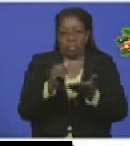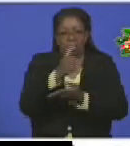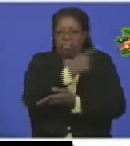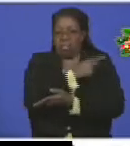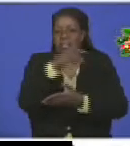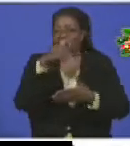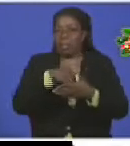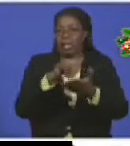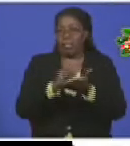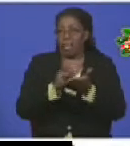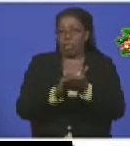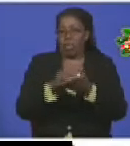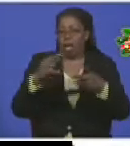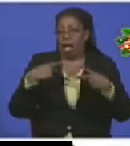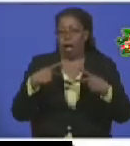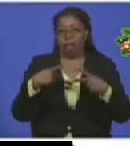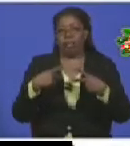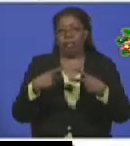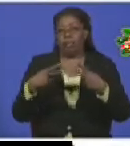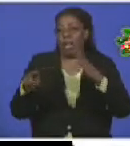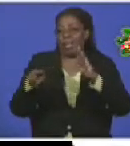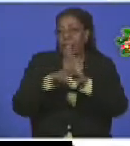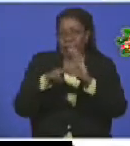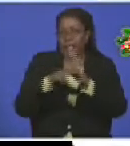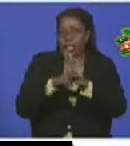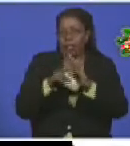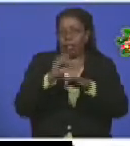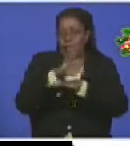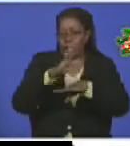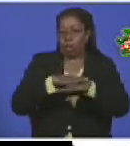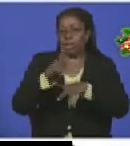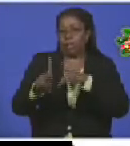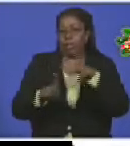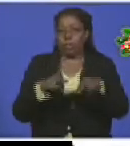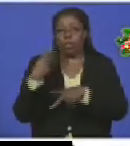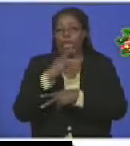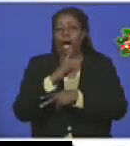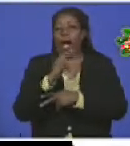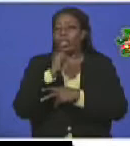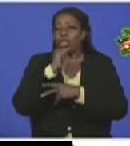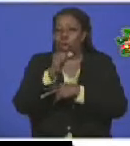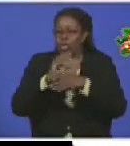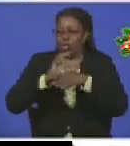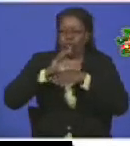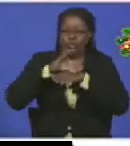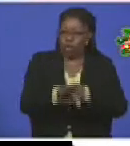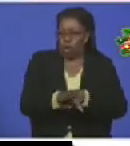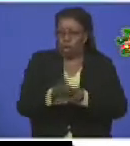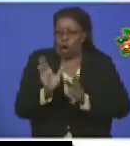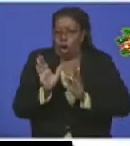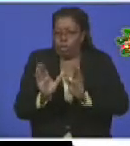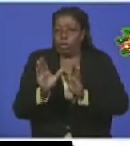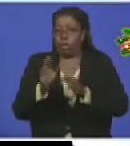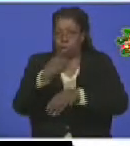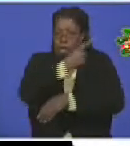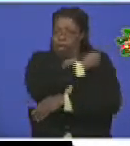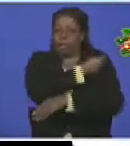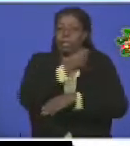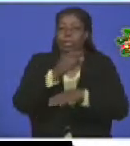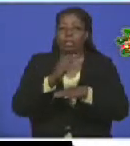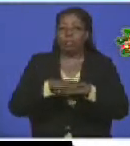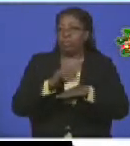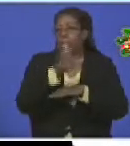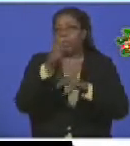to have a deleterious effect on our people. We are not going to force a vaccine on